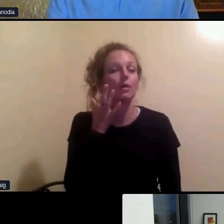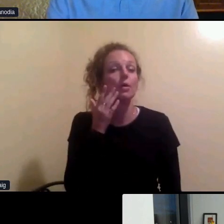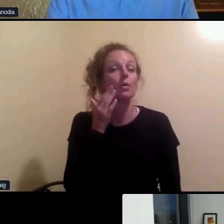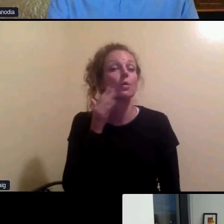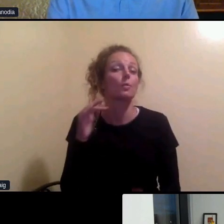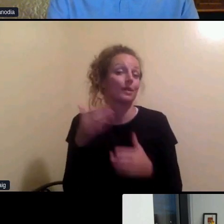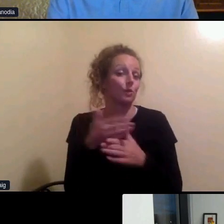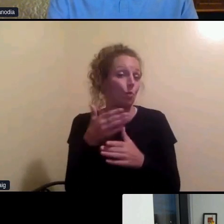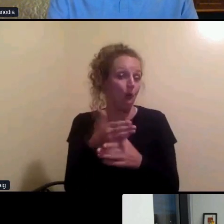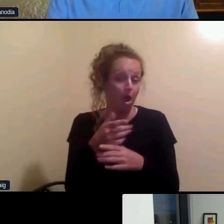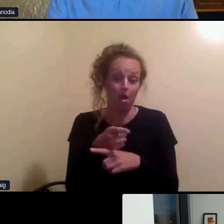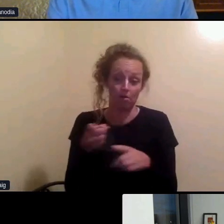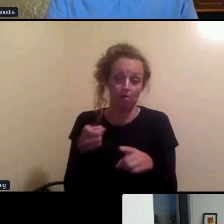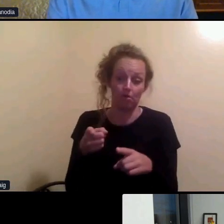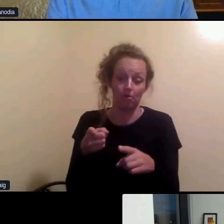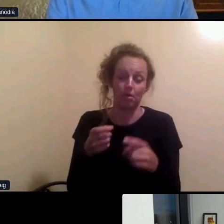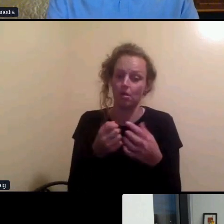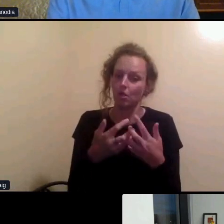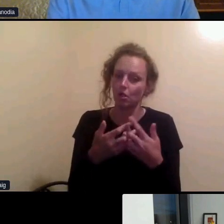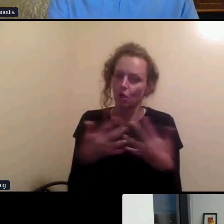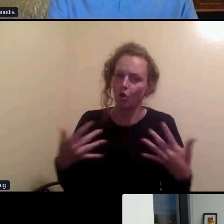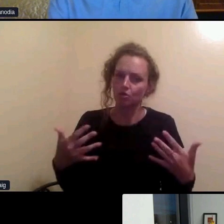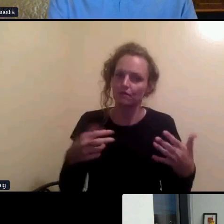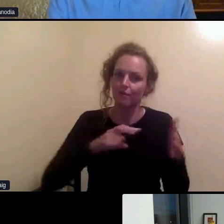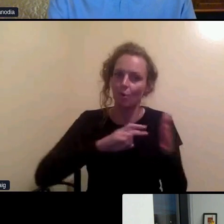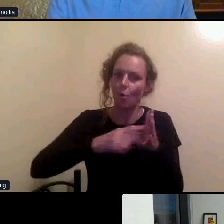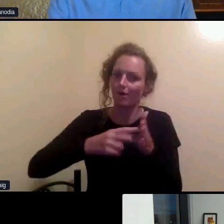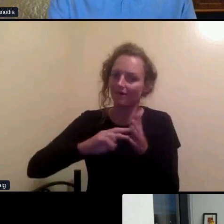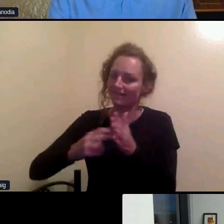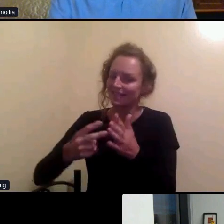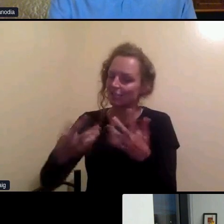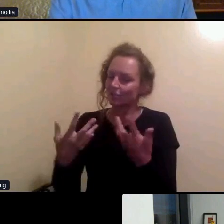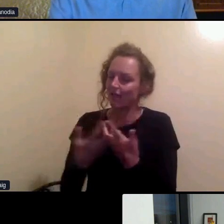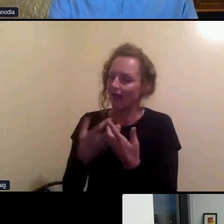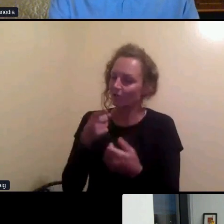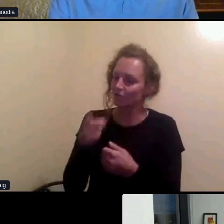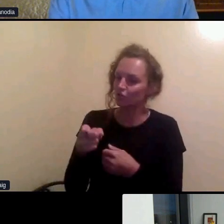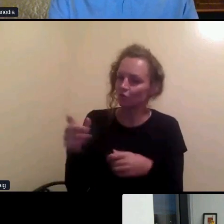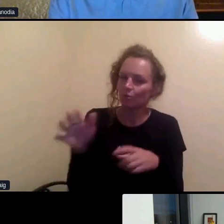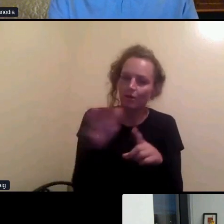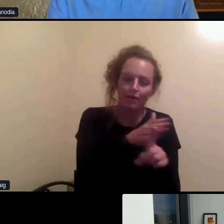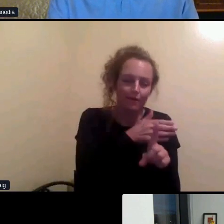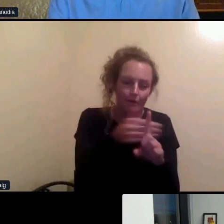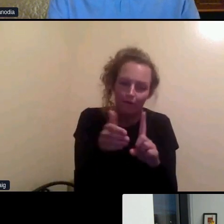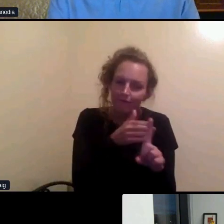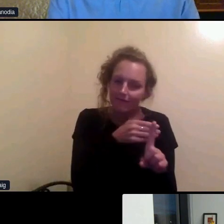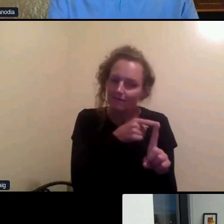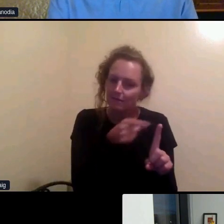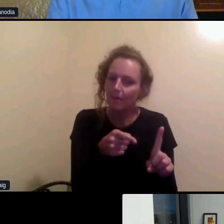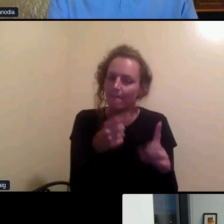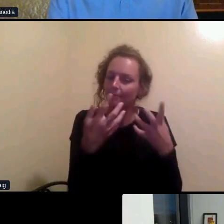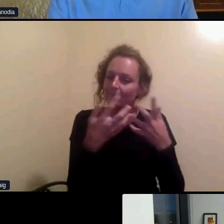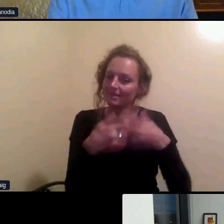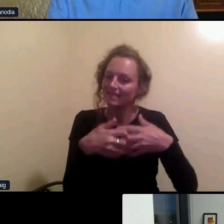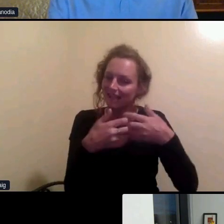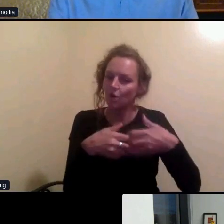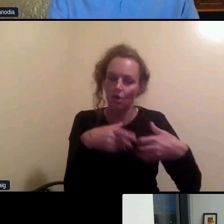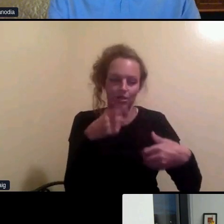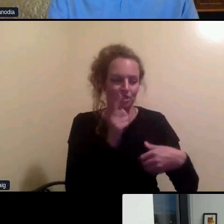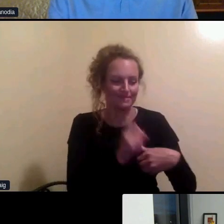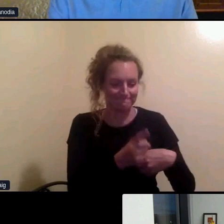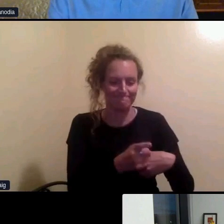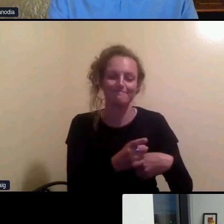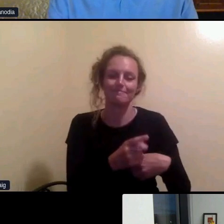organizations, how did you convince them that assistive technology was something that they should go down and it was